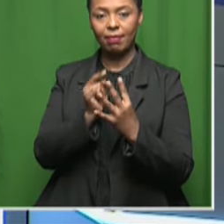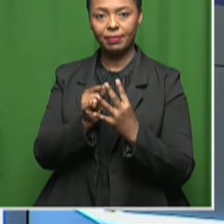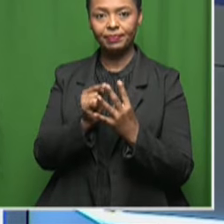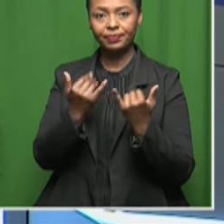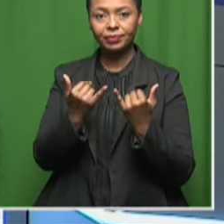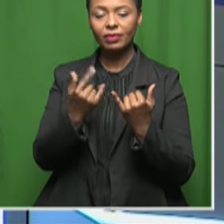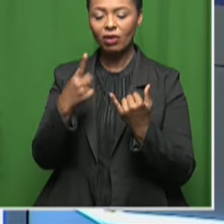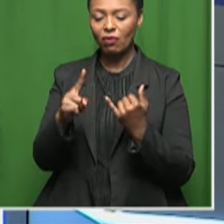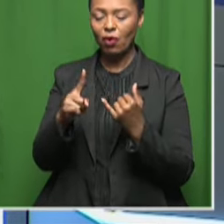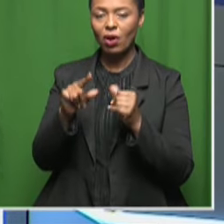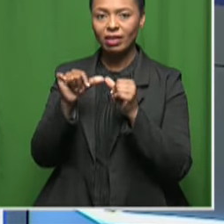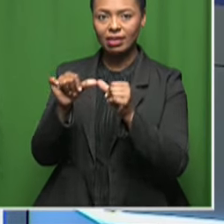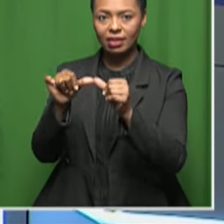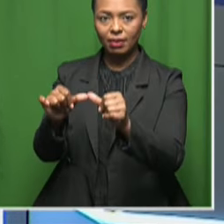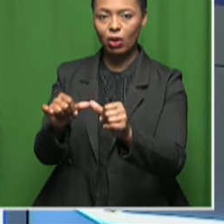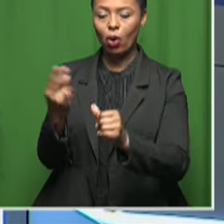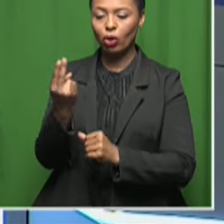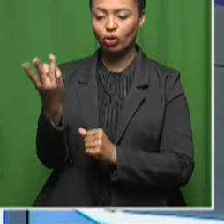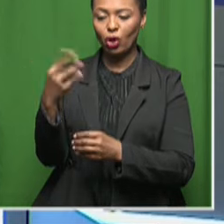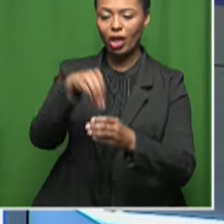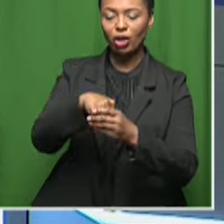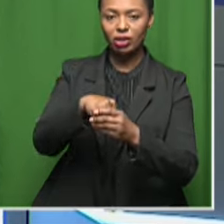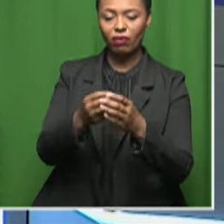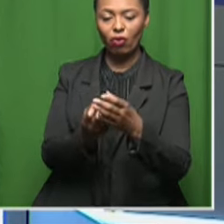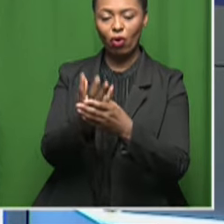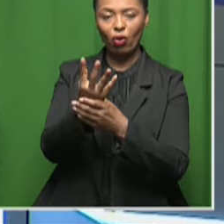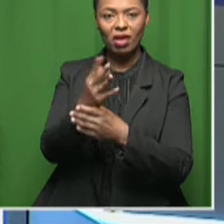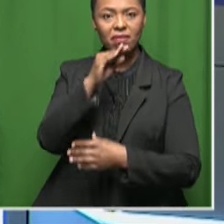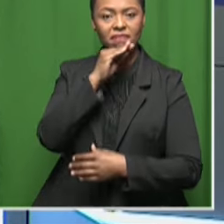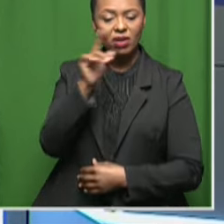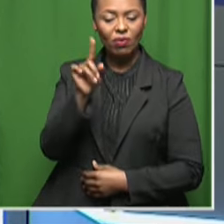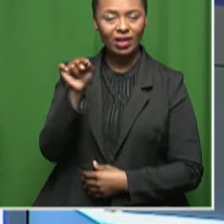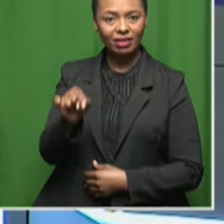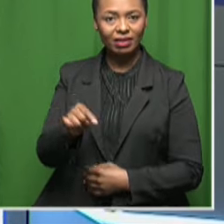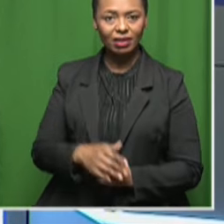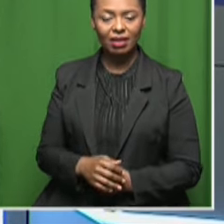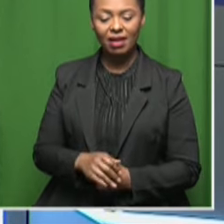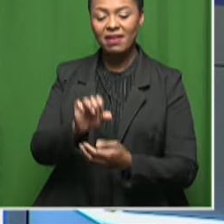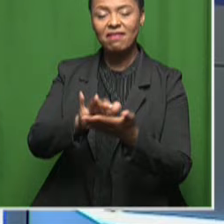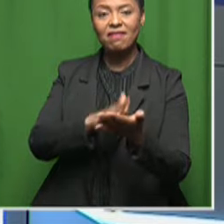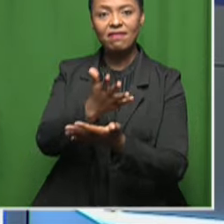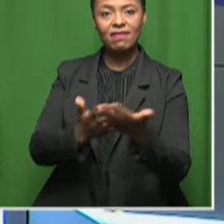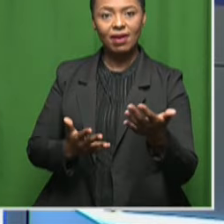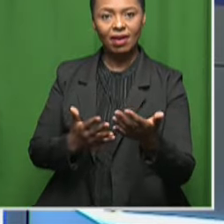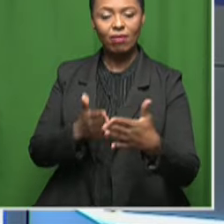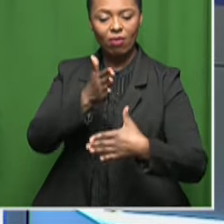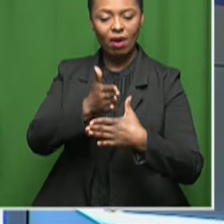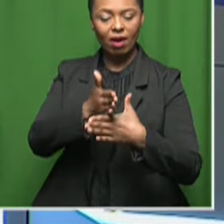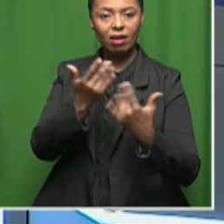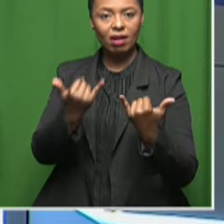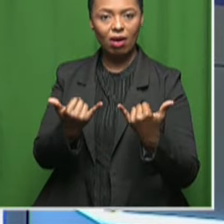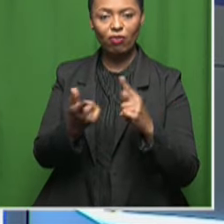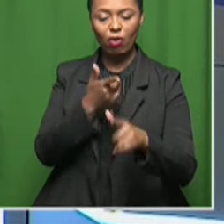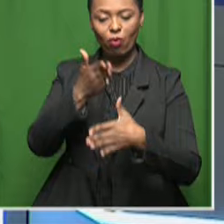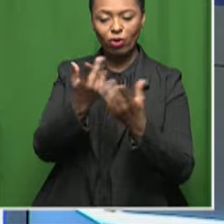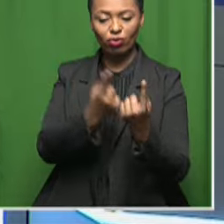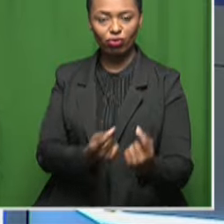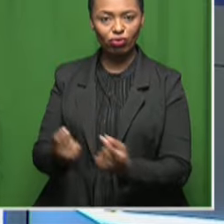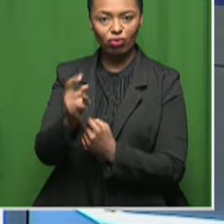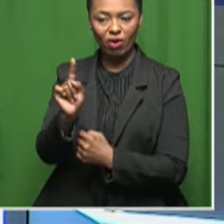for sustainable and inclusive growth. What exactly do we mean? What is the framework that is now on the table from the work that you've been